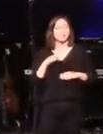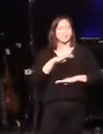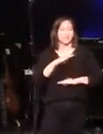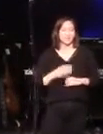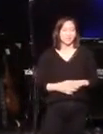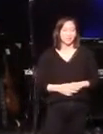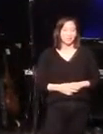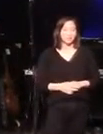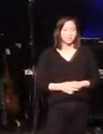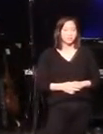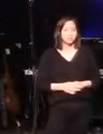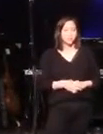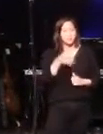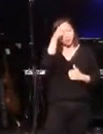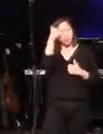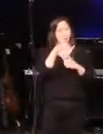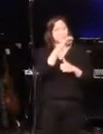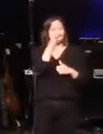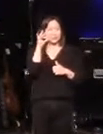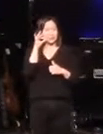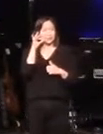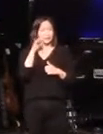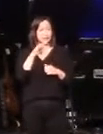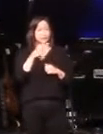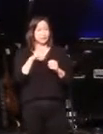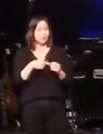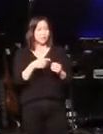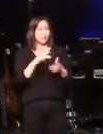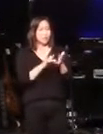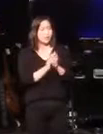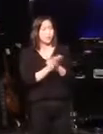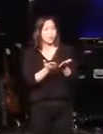passage that talks about the idea. Sometimes you just fast because you don't have food.